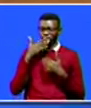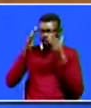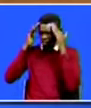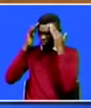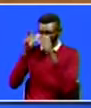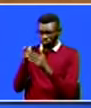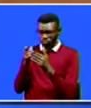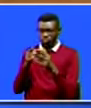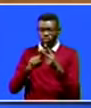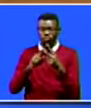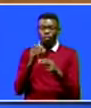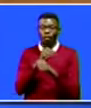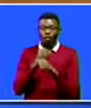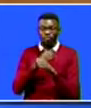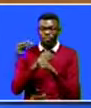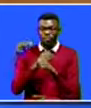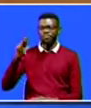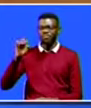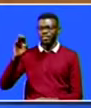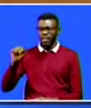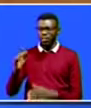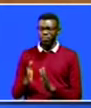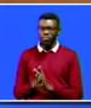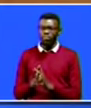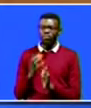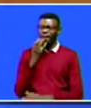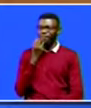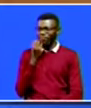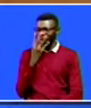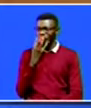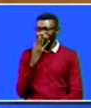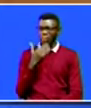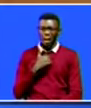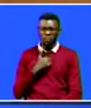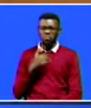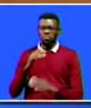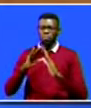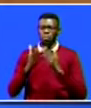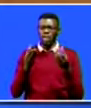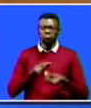Coffee, Kenyan coffee. We have so much to give to the rest of the world.